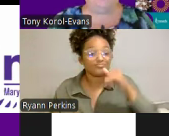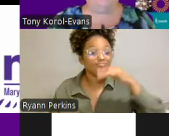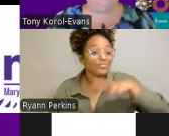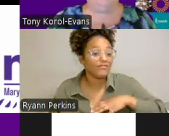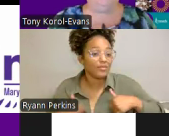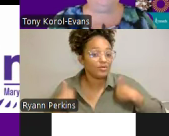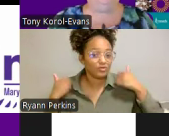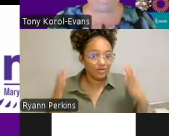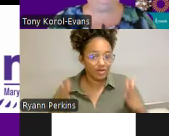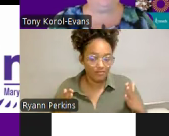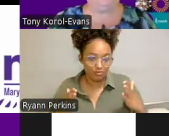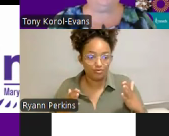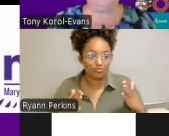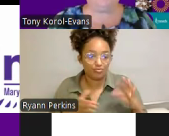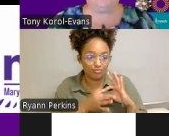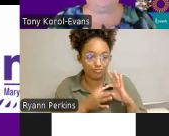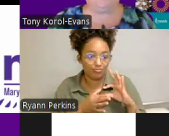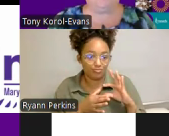rape,